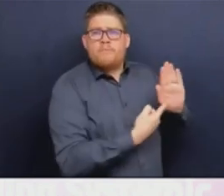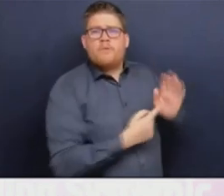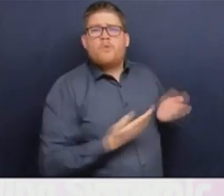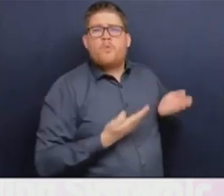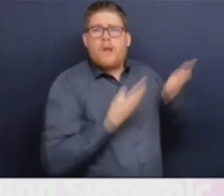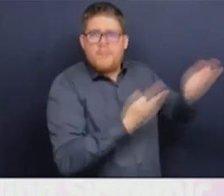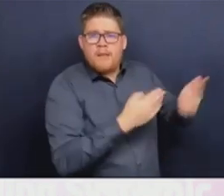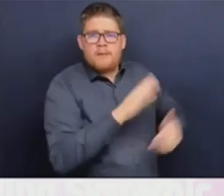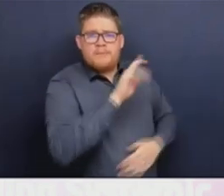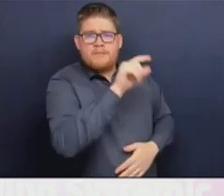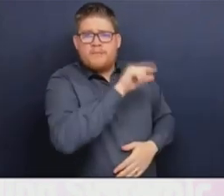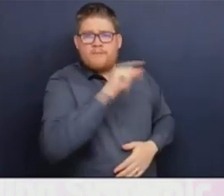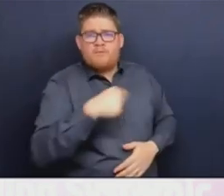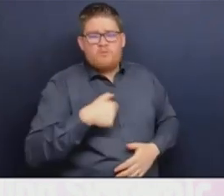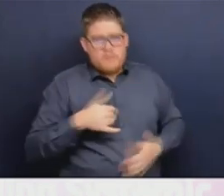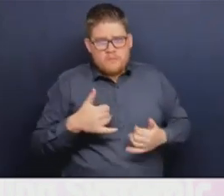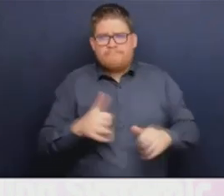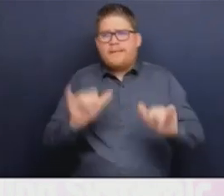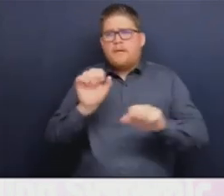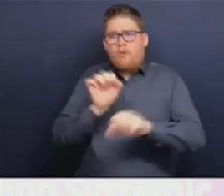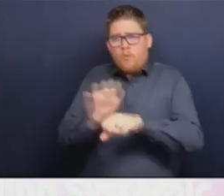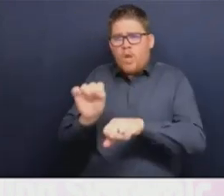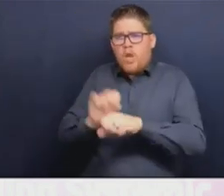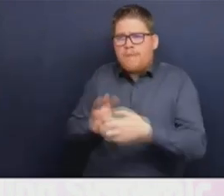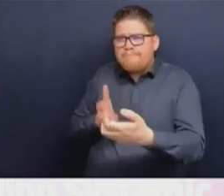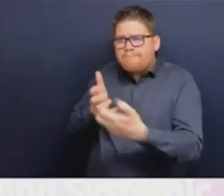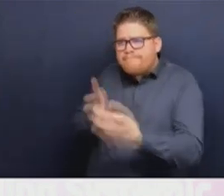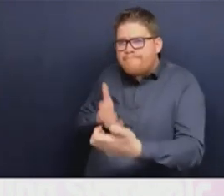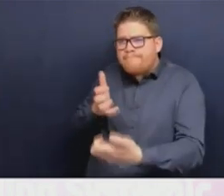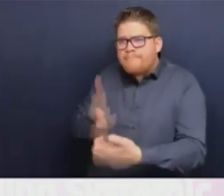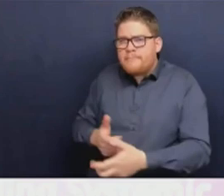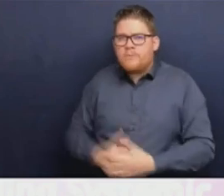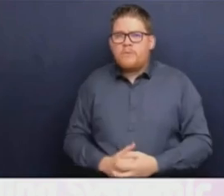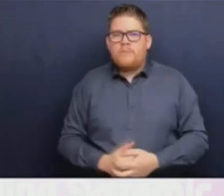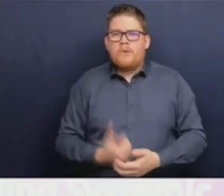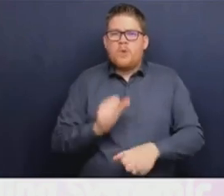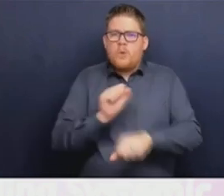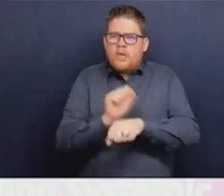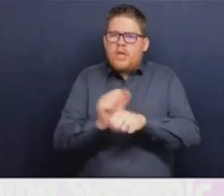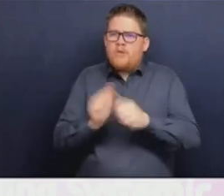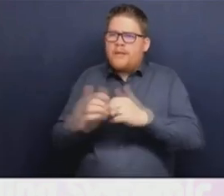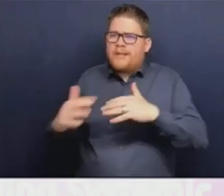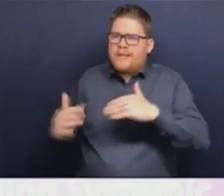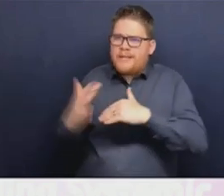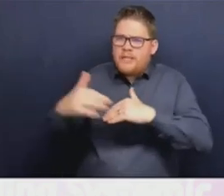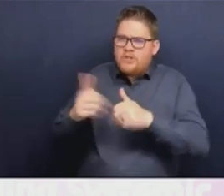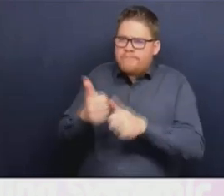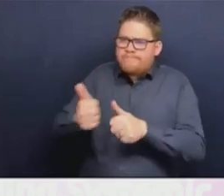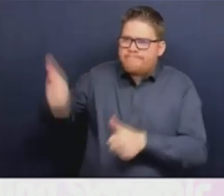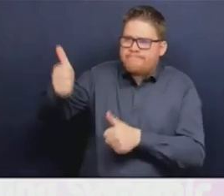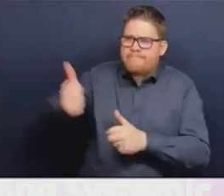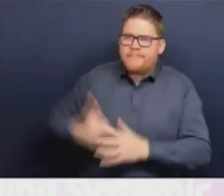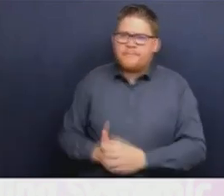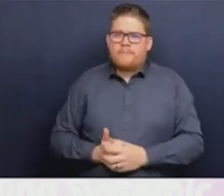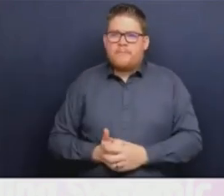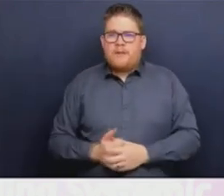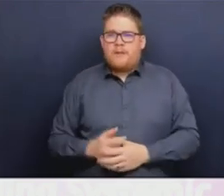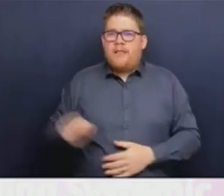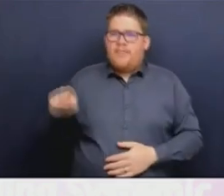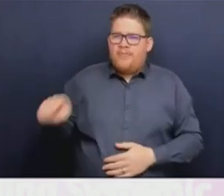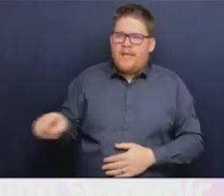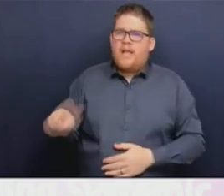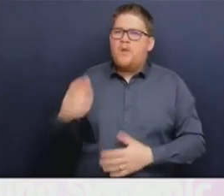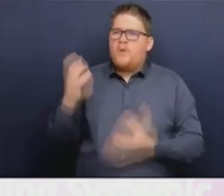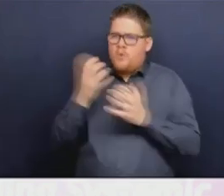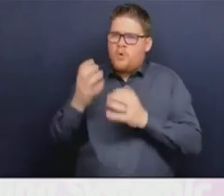Teegee and Robert and Grand Chief Stuart Phillip and the rest of the Leadership Council is foundational to building trust, not just